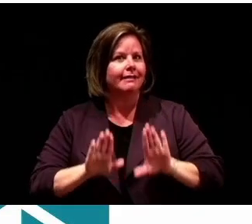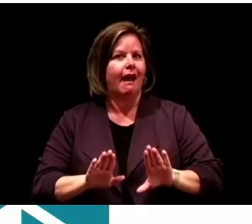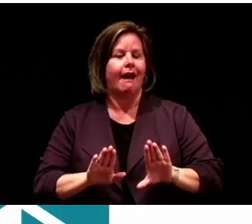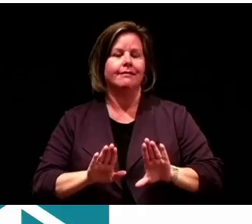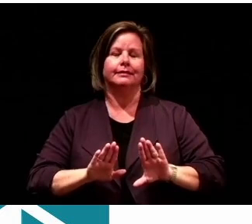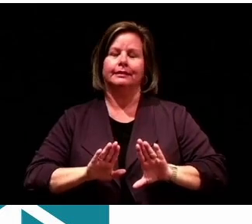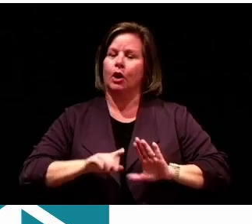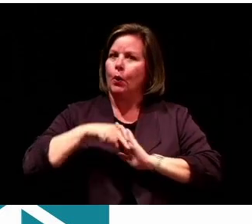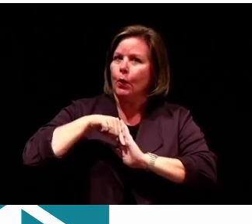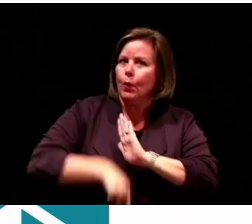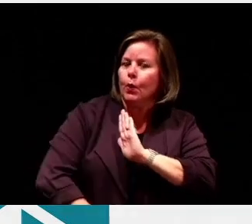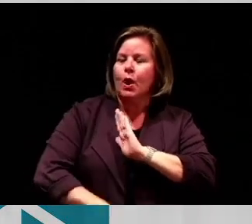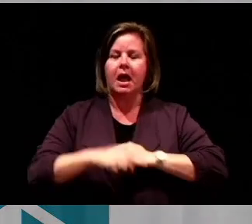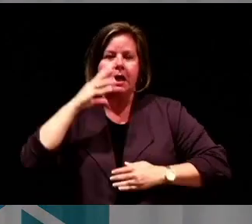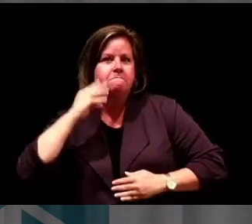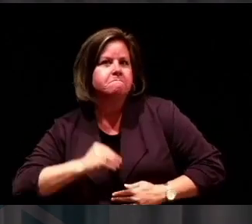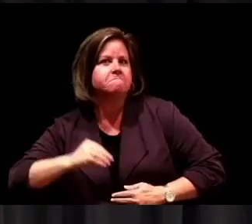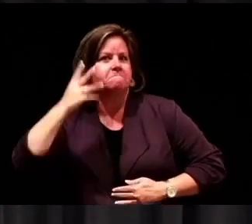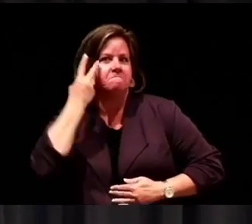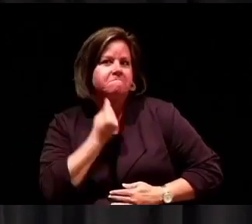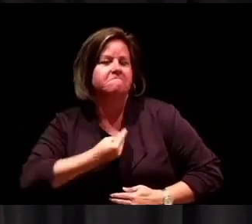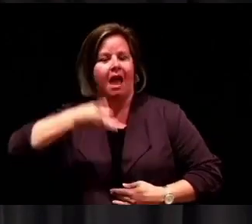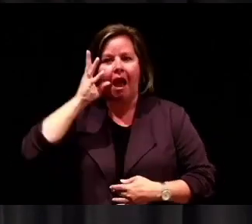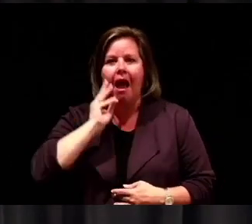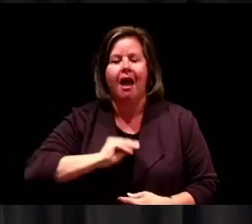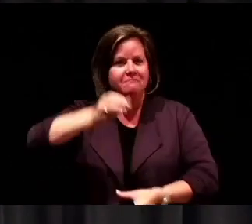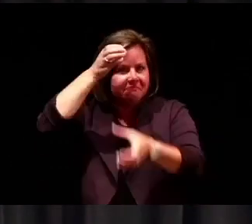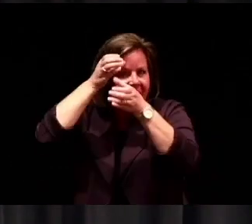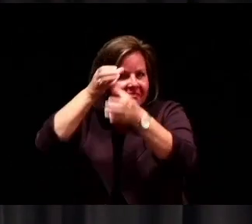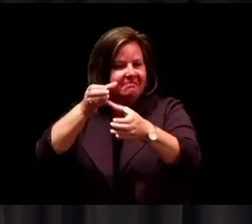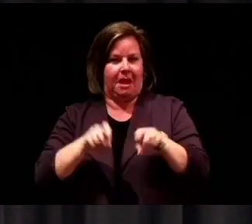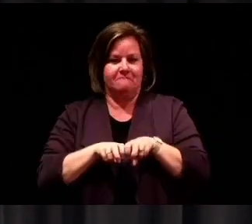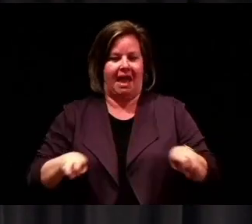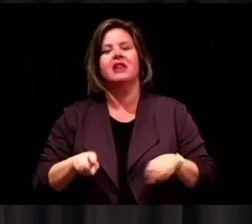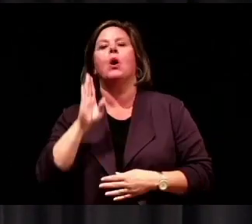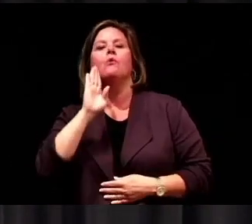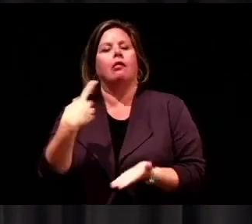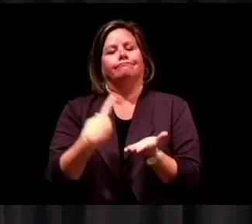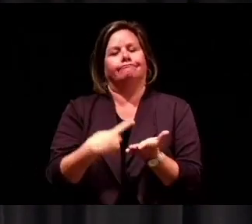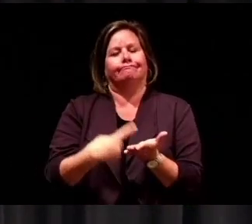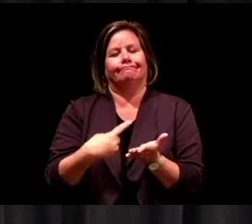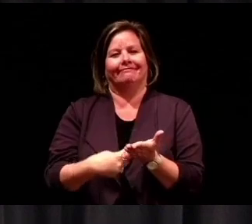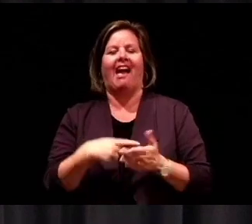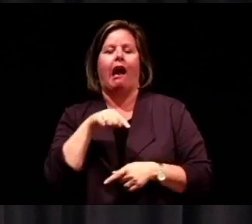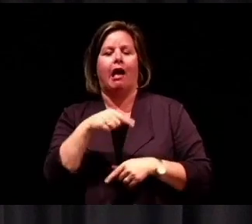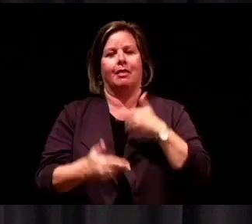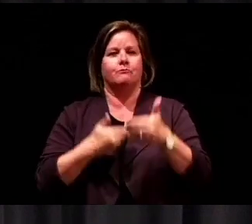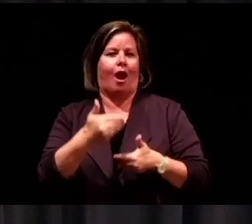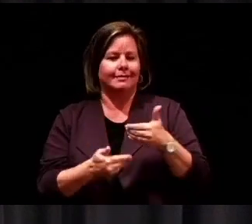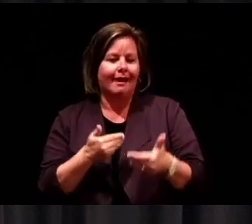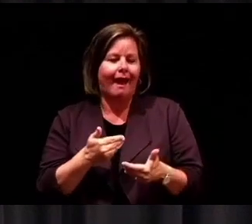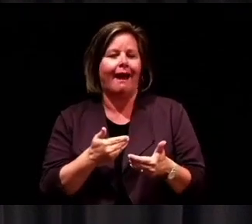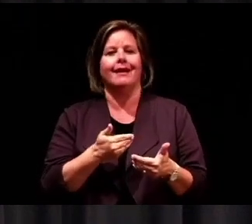Barkley. I am one of the staff attorneys with the Michigan Department of Civil Rights. So welcome. It is my honor to welcome you. We have